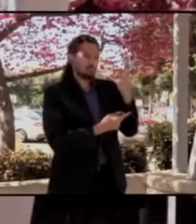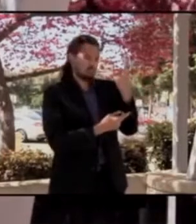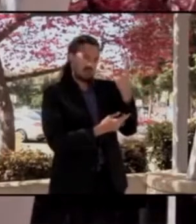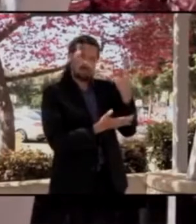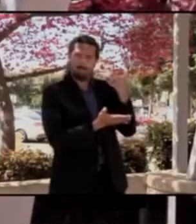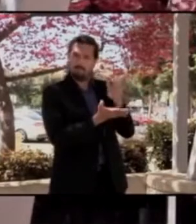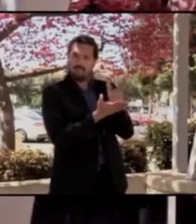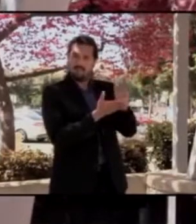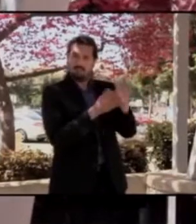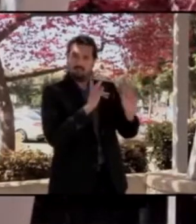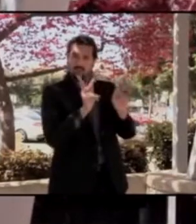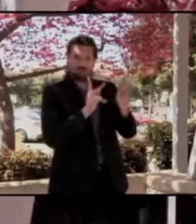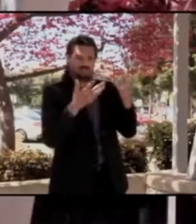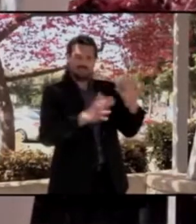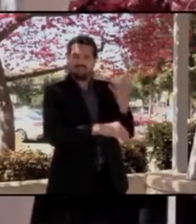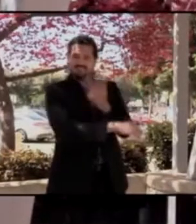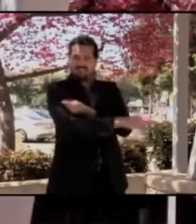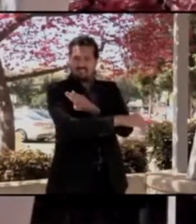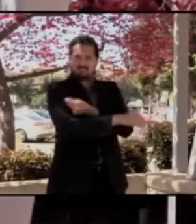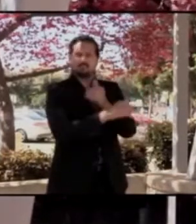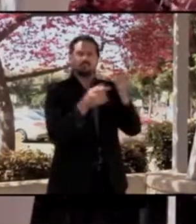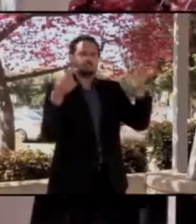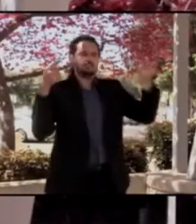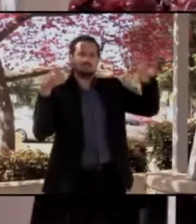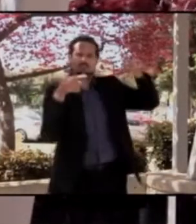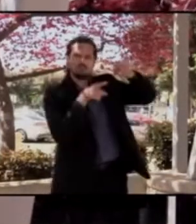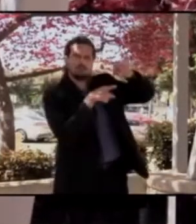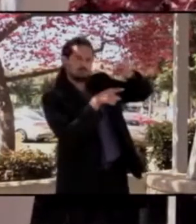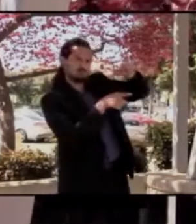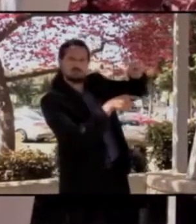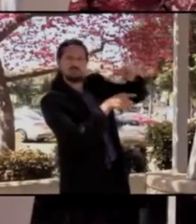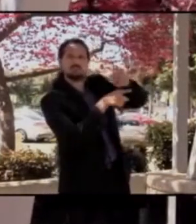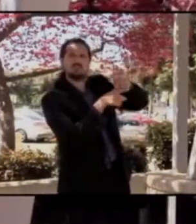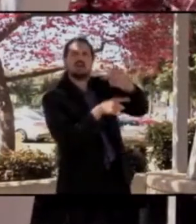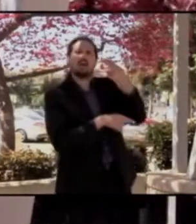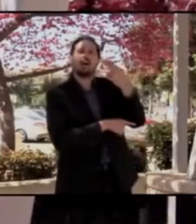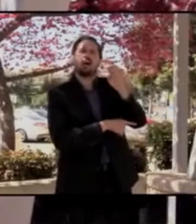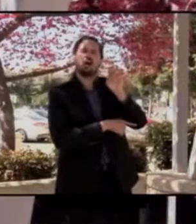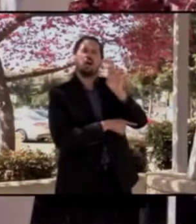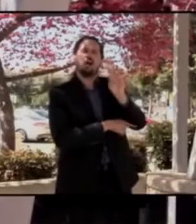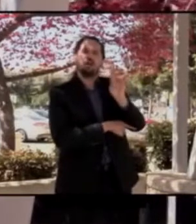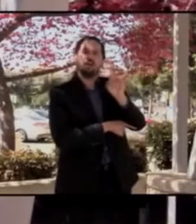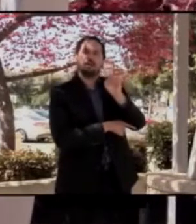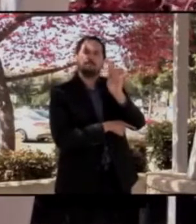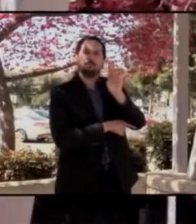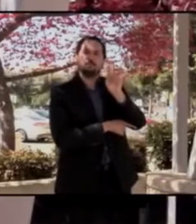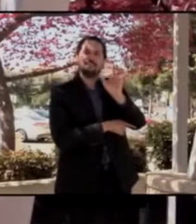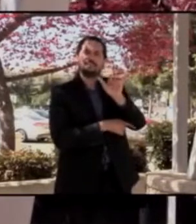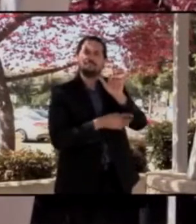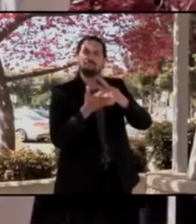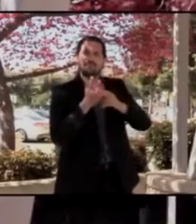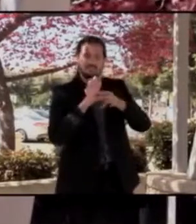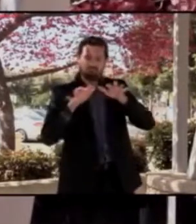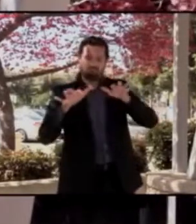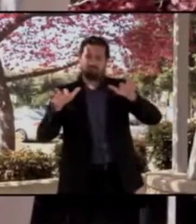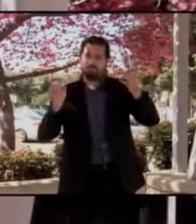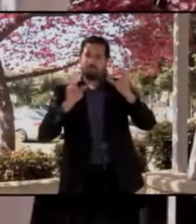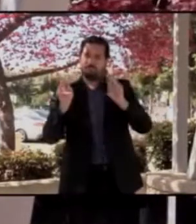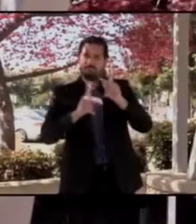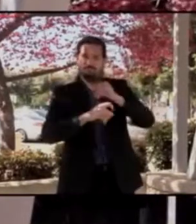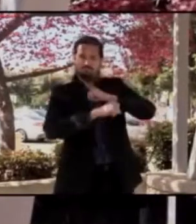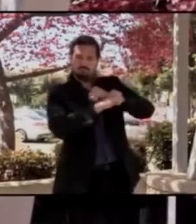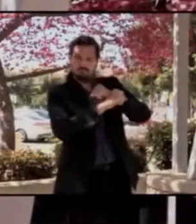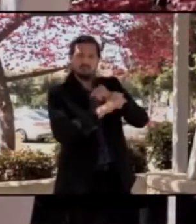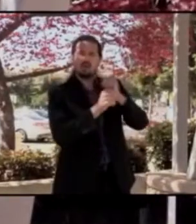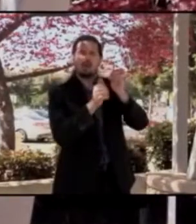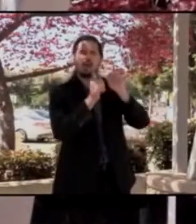really struggling because there seem to be so many different factors that you can include or not include, including youngsters, etc.